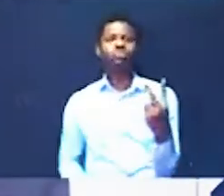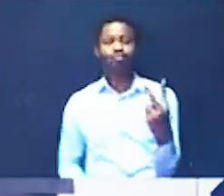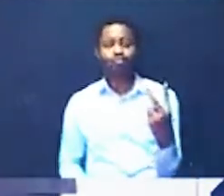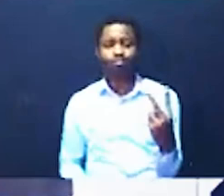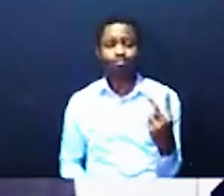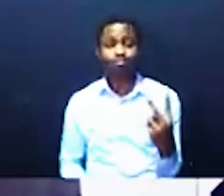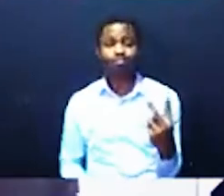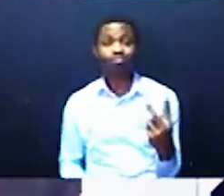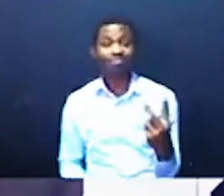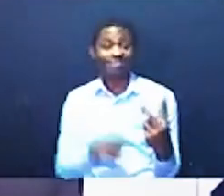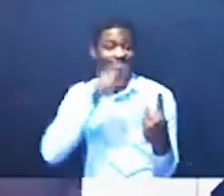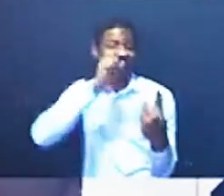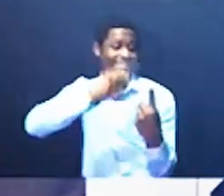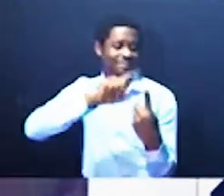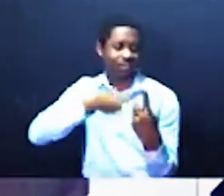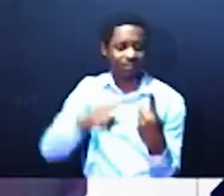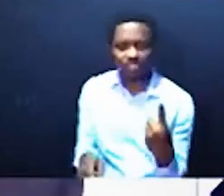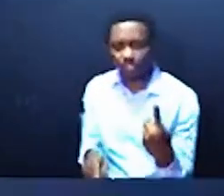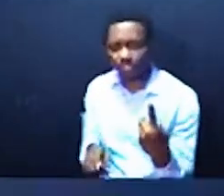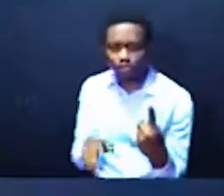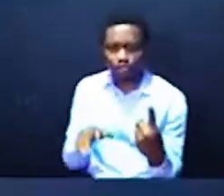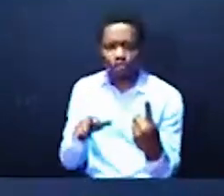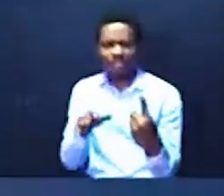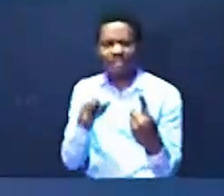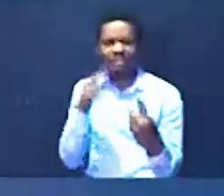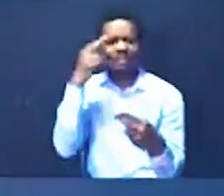the name wherein you are